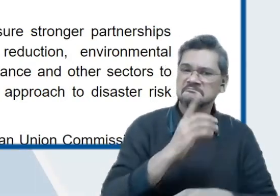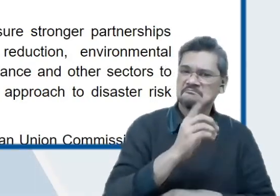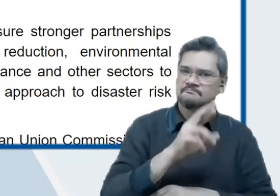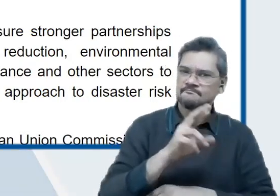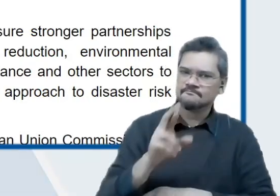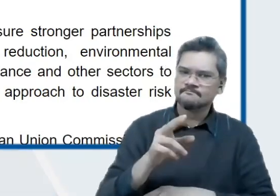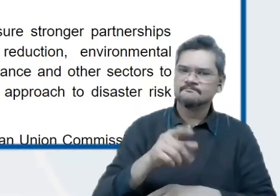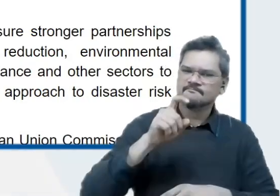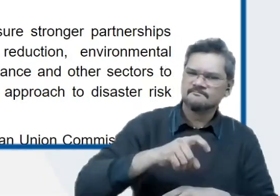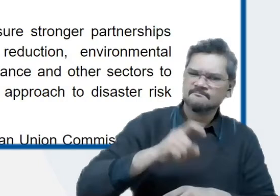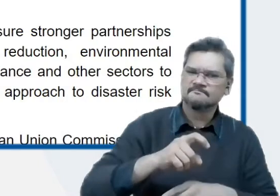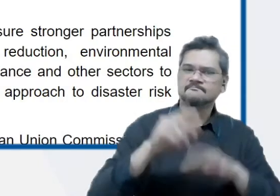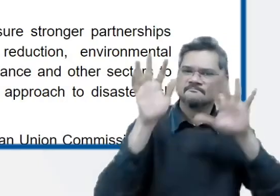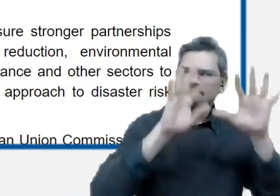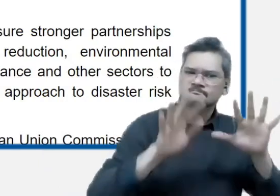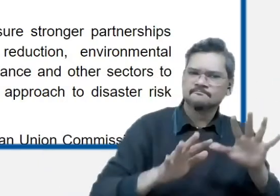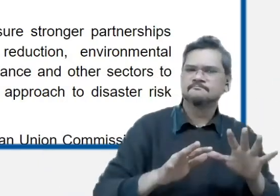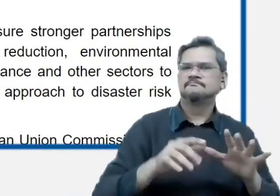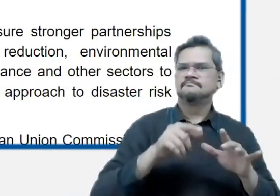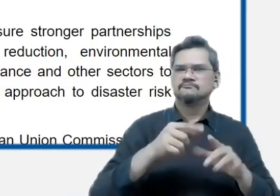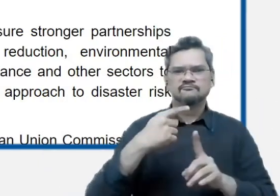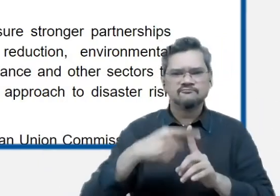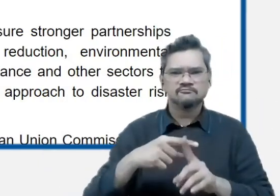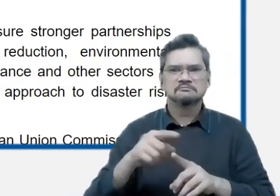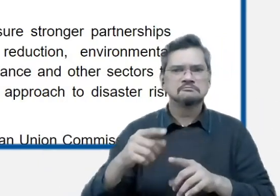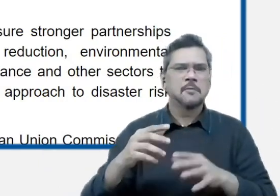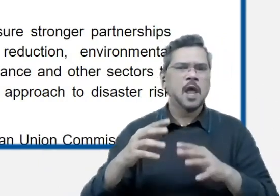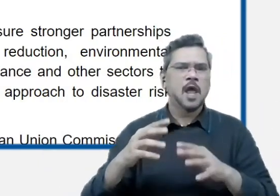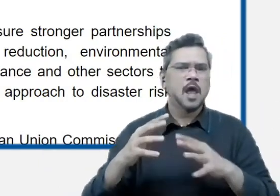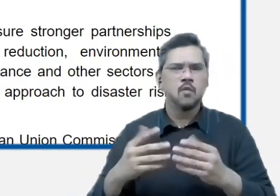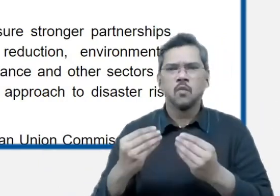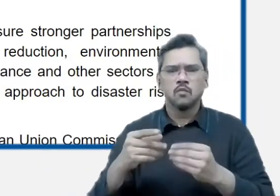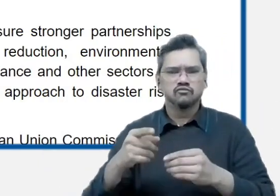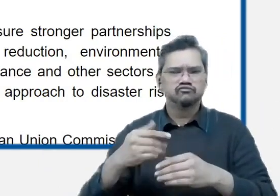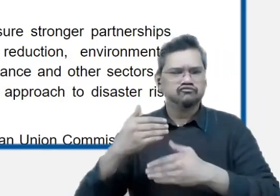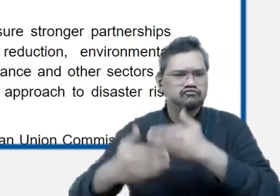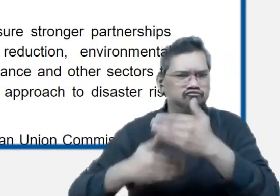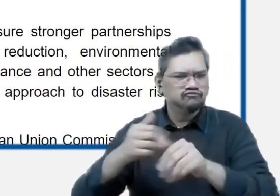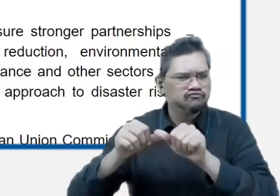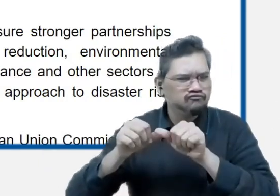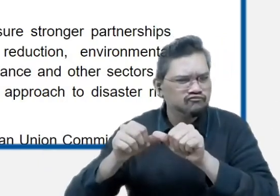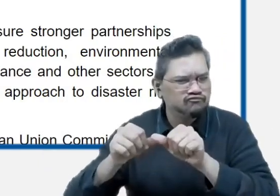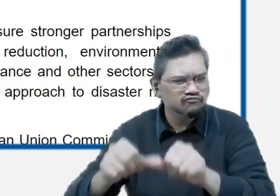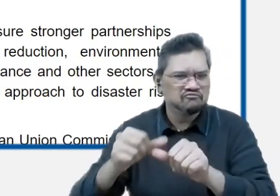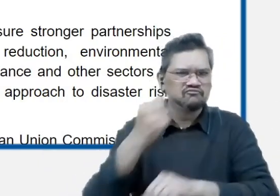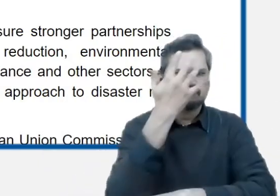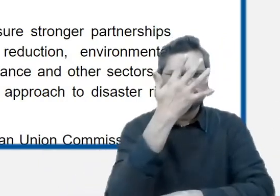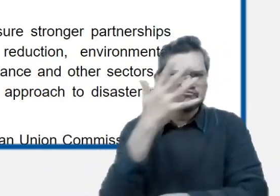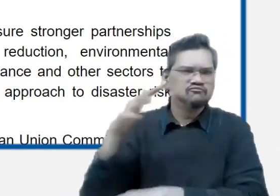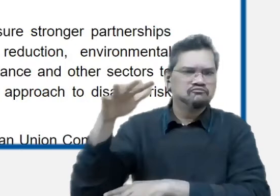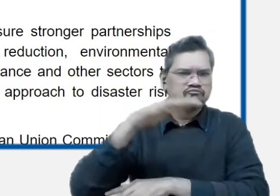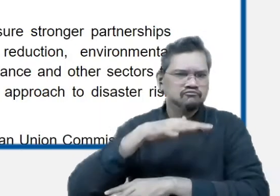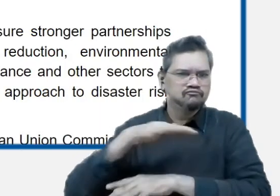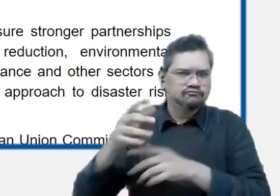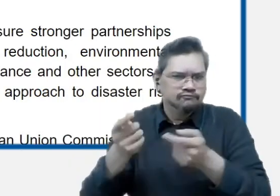supporting sustainable land and biodiversity management, as well as ensuring the early and full implementation